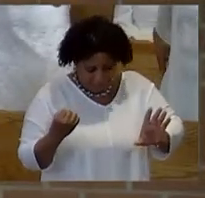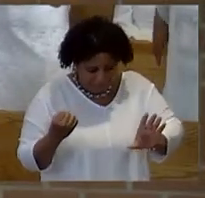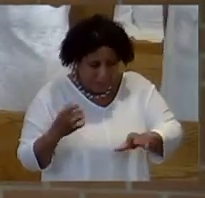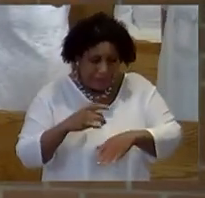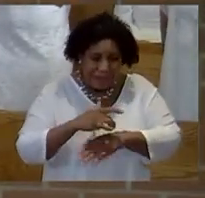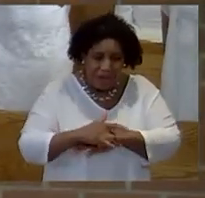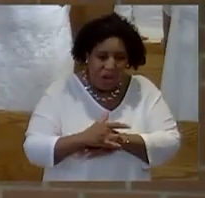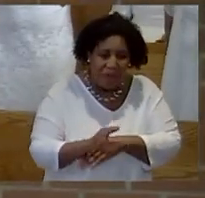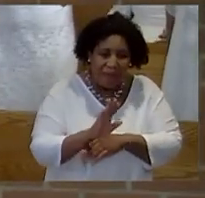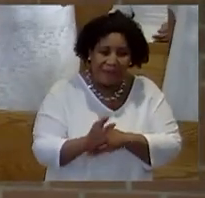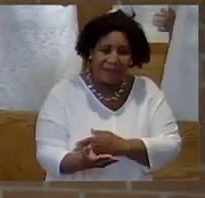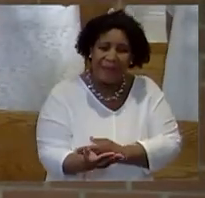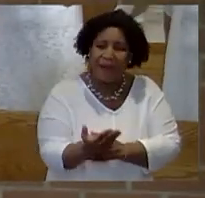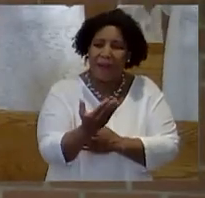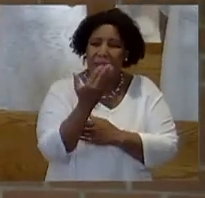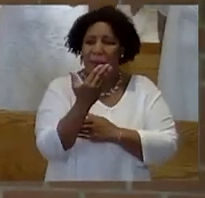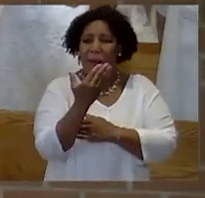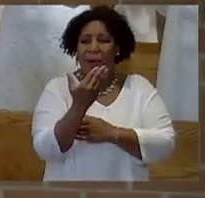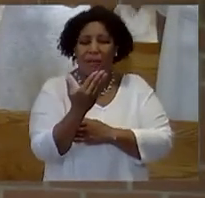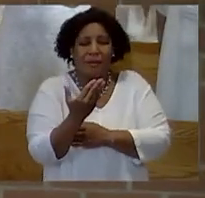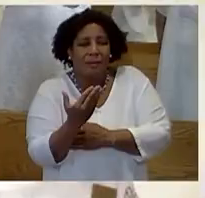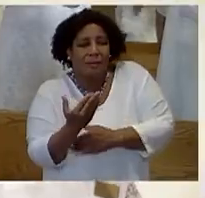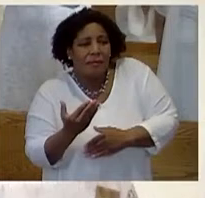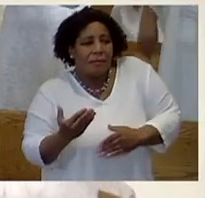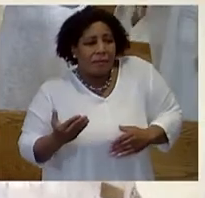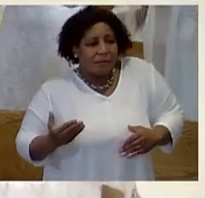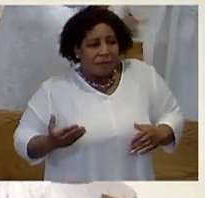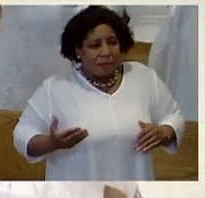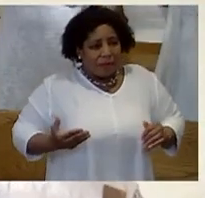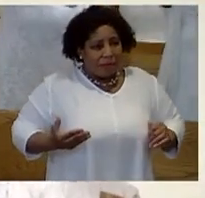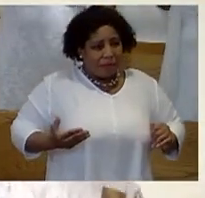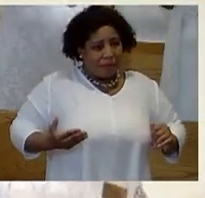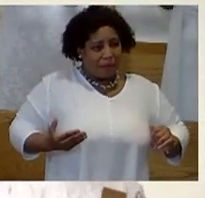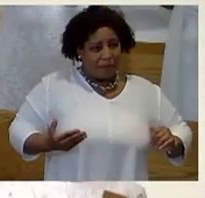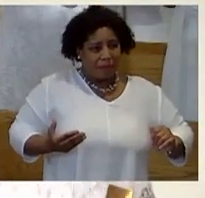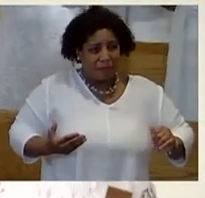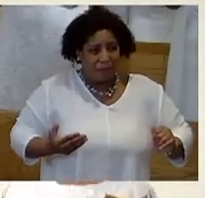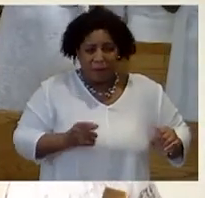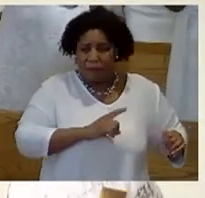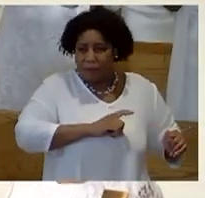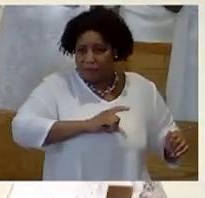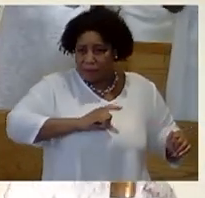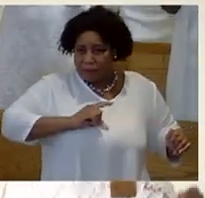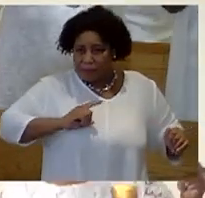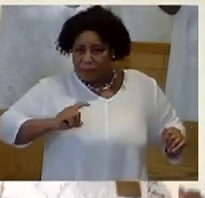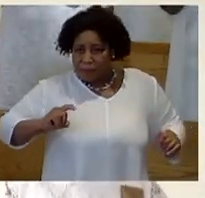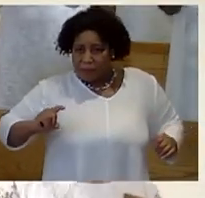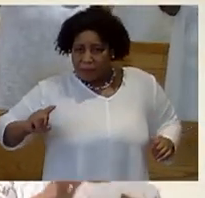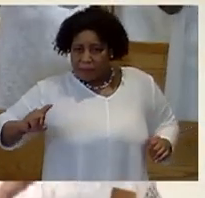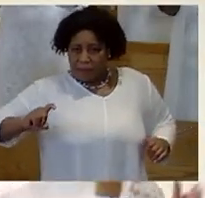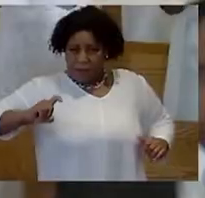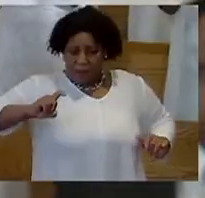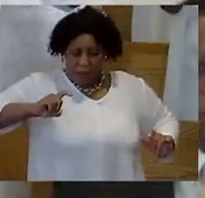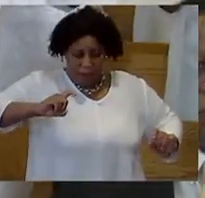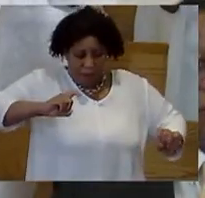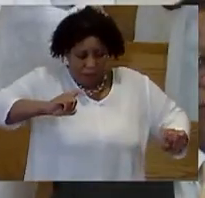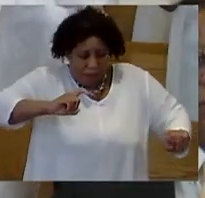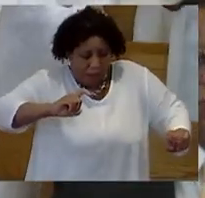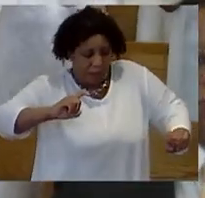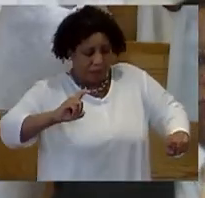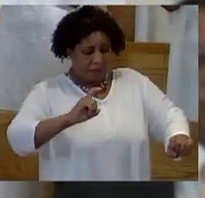one Sunday morning, he came out of the grave with all